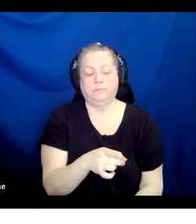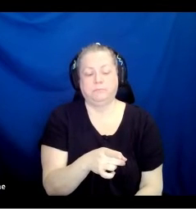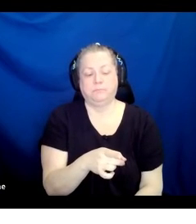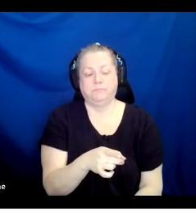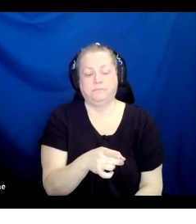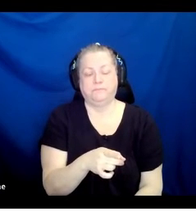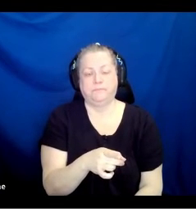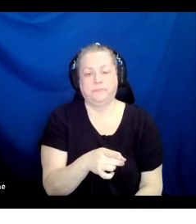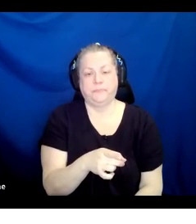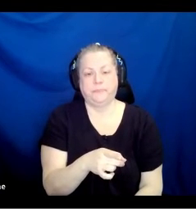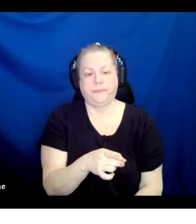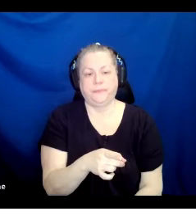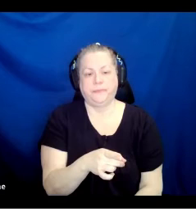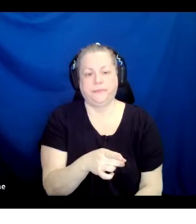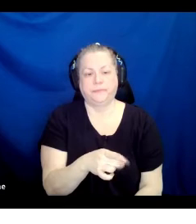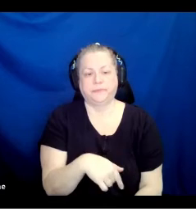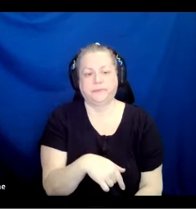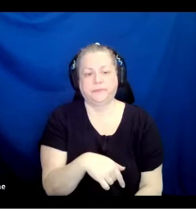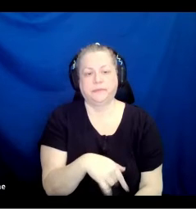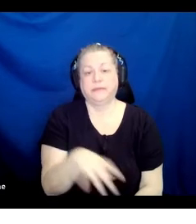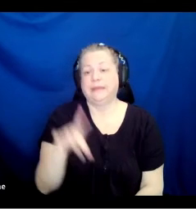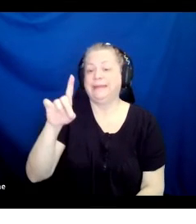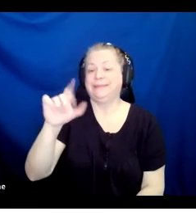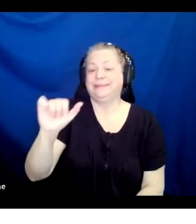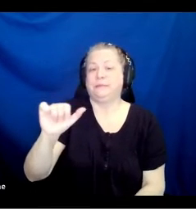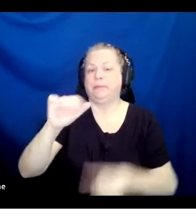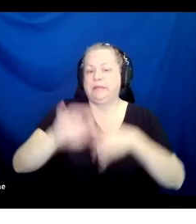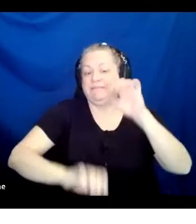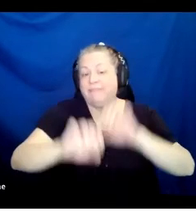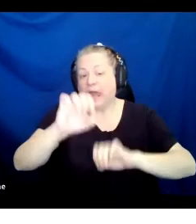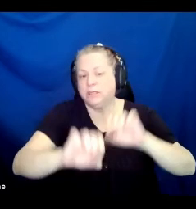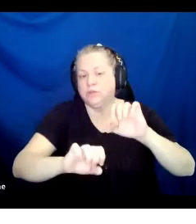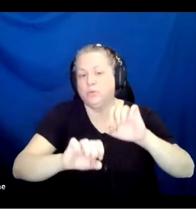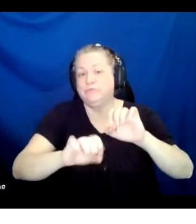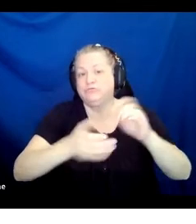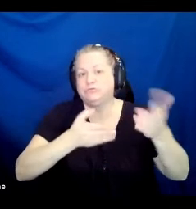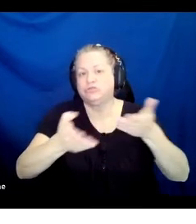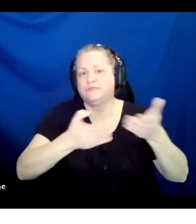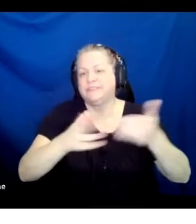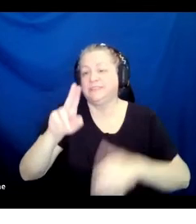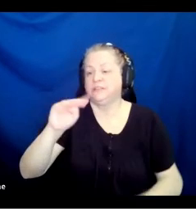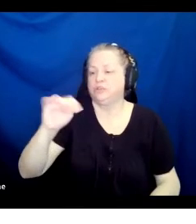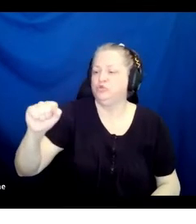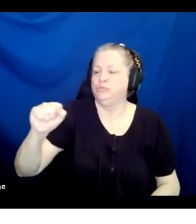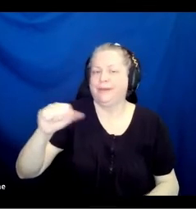was completed by the Disability Evaluation Services at UMass Medical School,